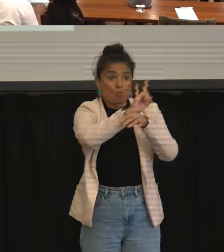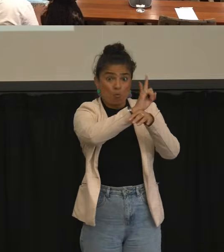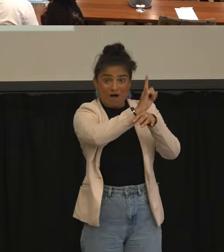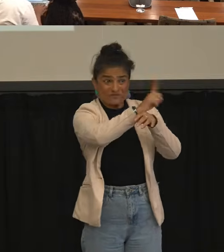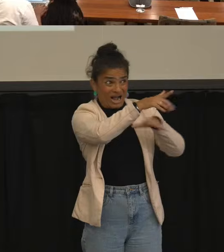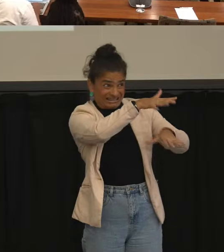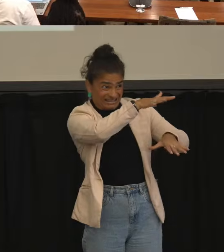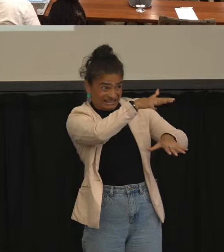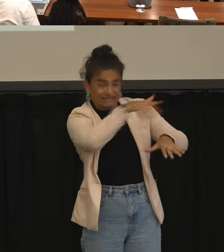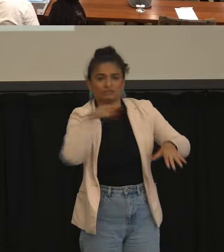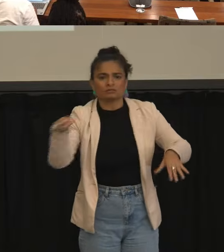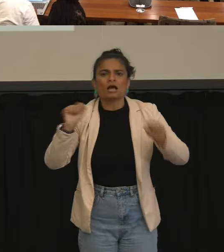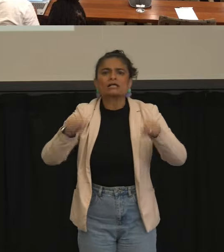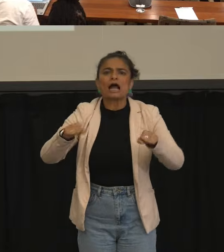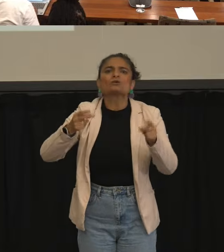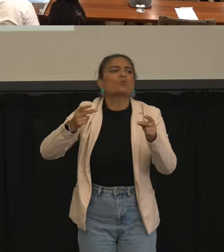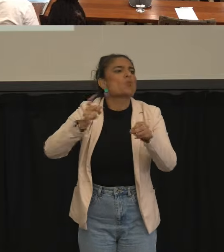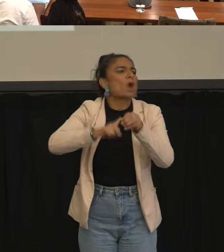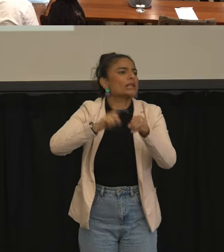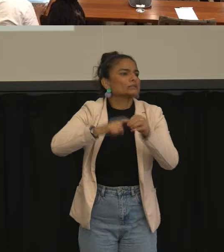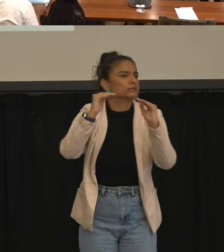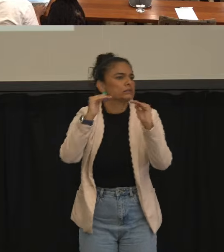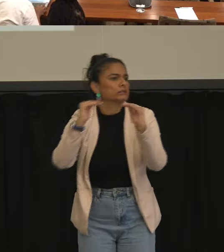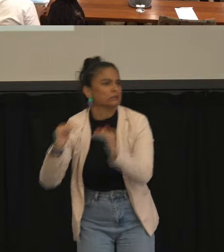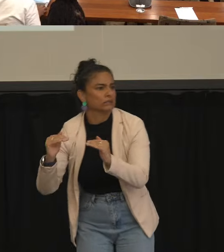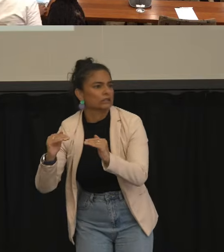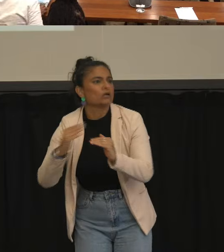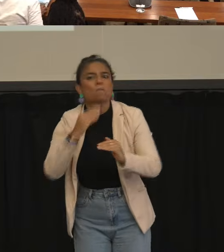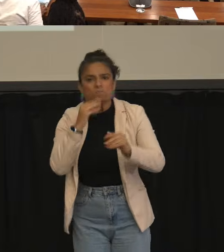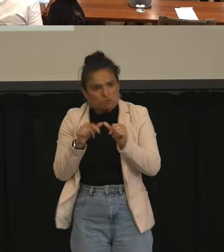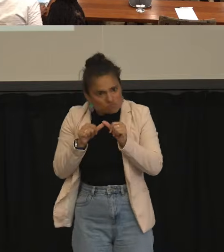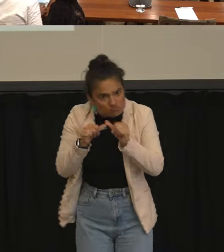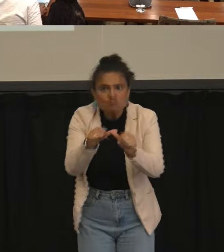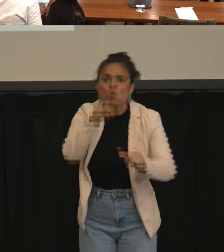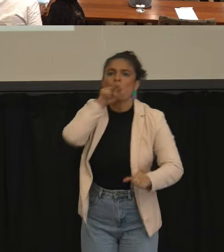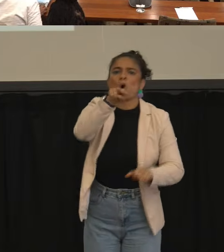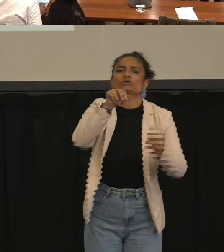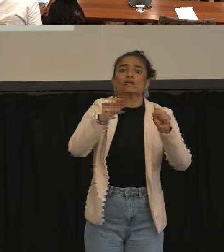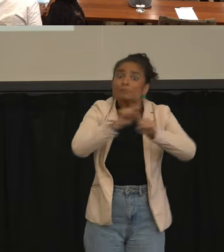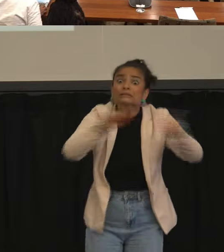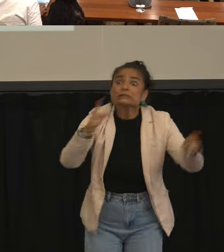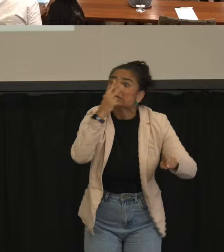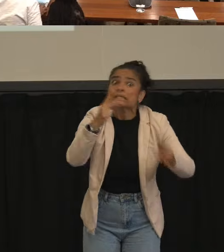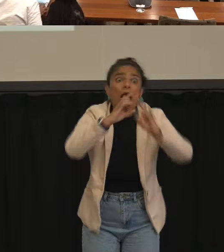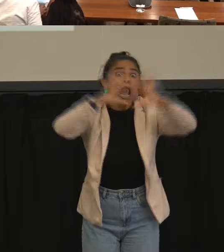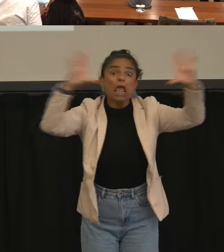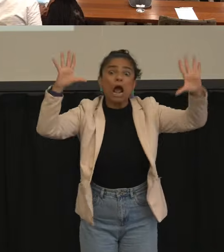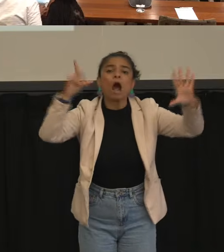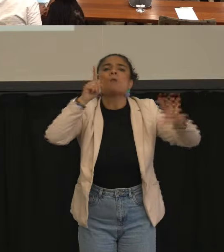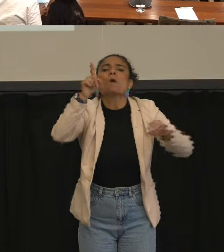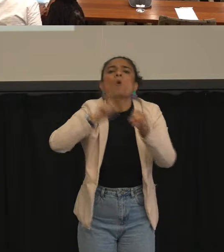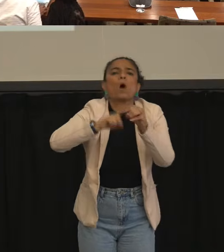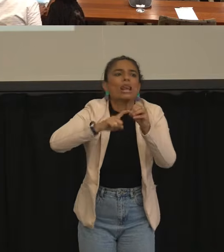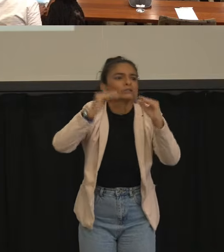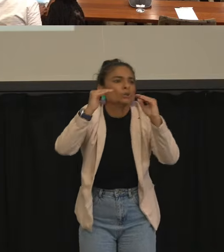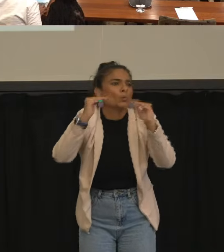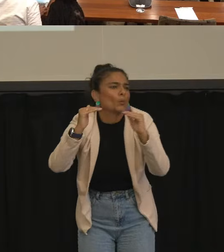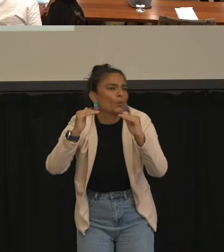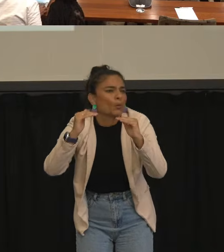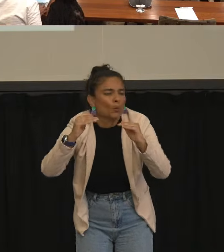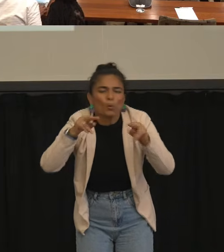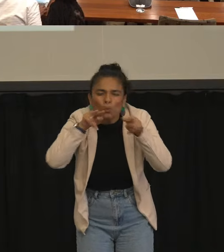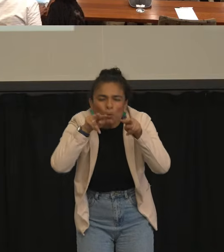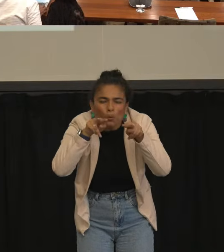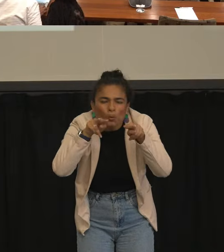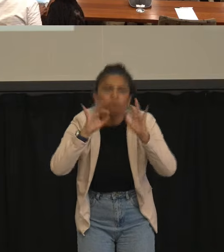fast forward if you want to. Then with the Wi-Fi, we have ensured that it uses the minimal amount of Wi-Fi and made